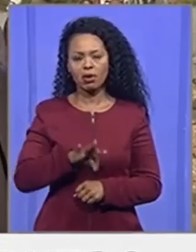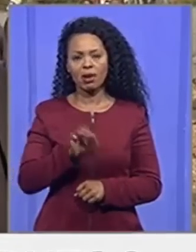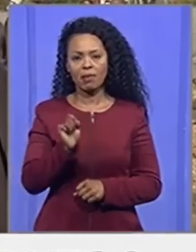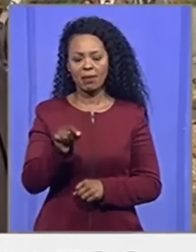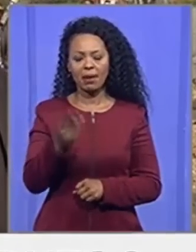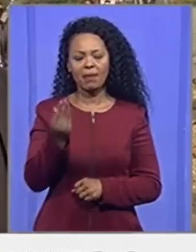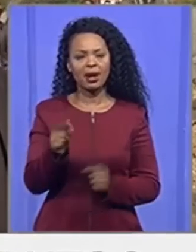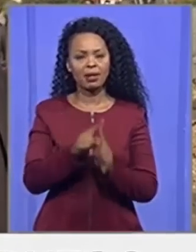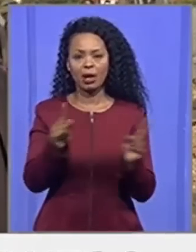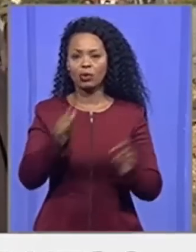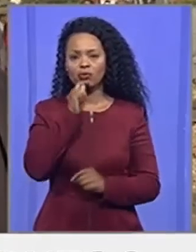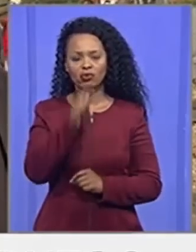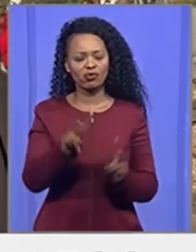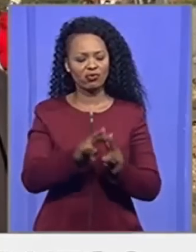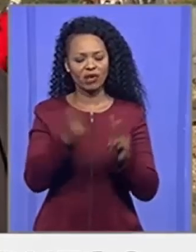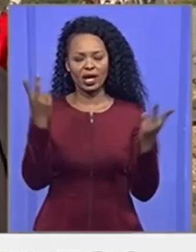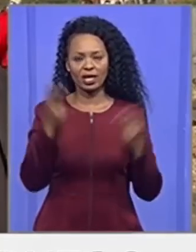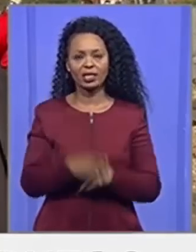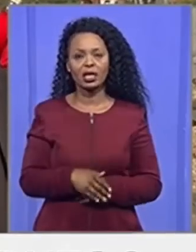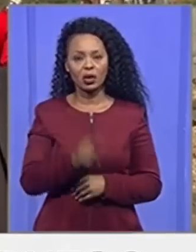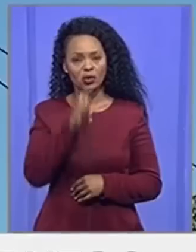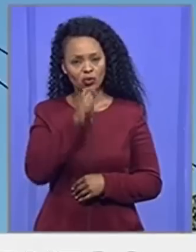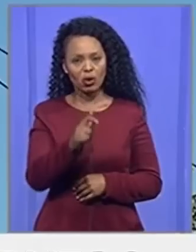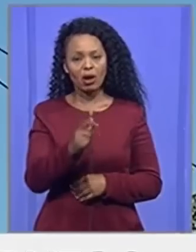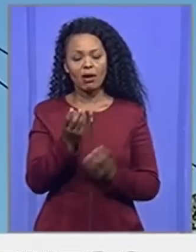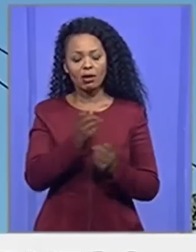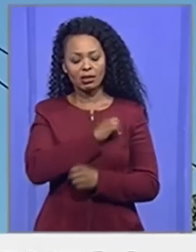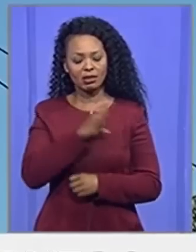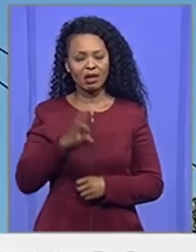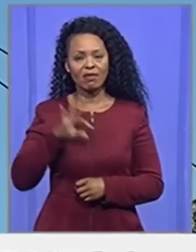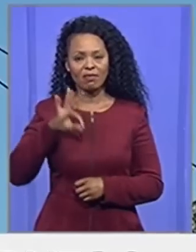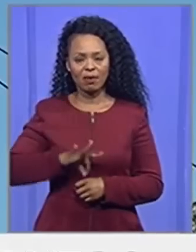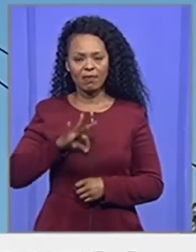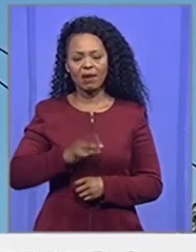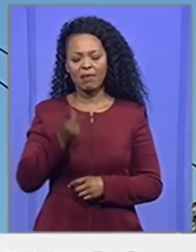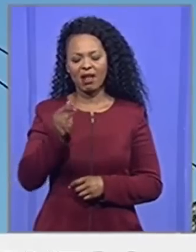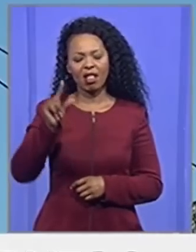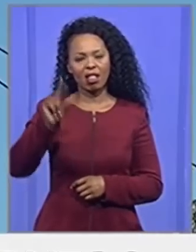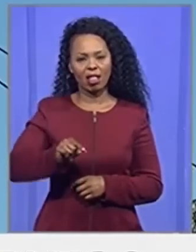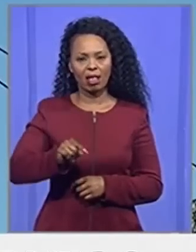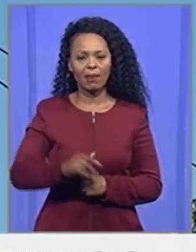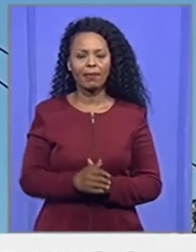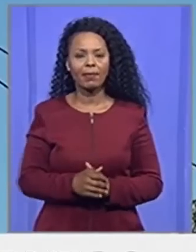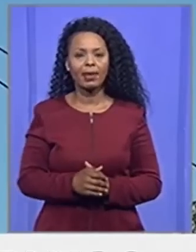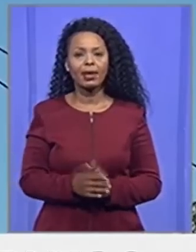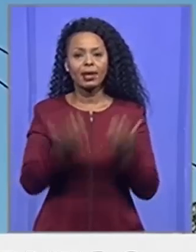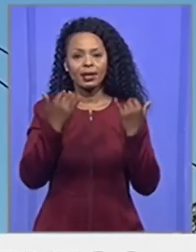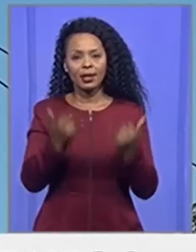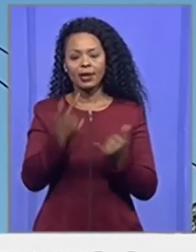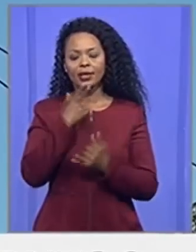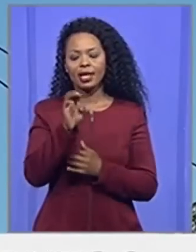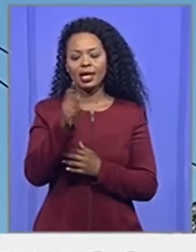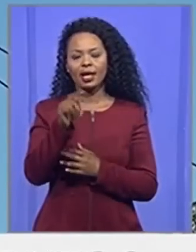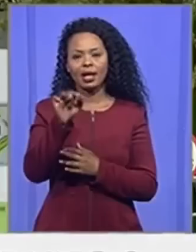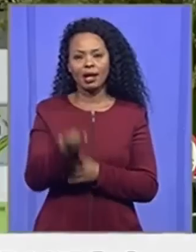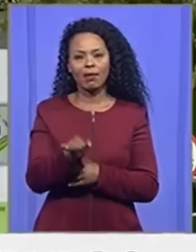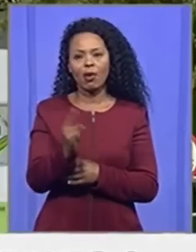hore basebetsi ba fumana 5,700 rand ka kgwedi. Ekapa Mine e re e tla kgona fela ho nyolla meputso ka dipersente